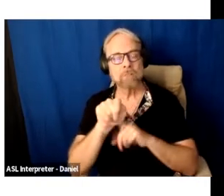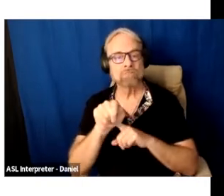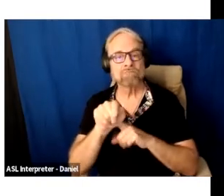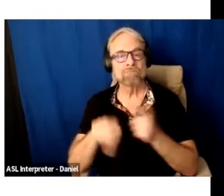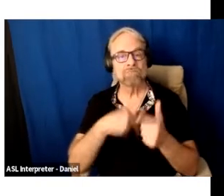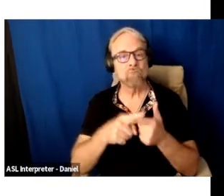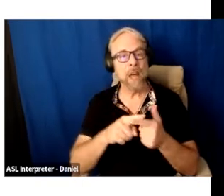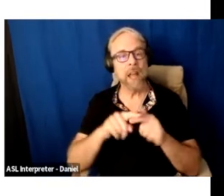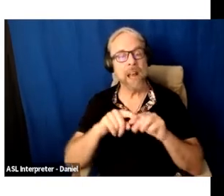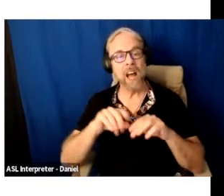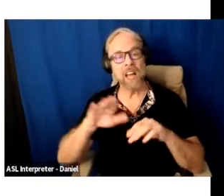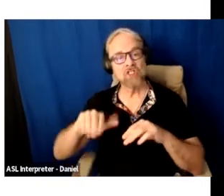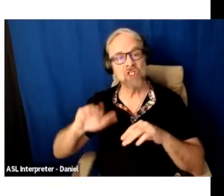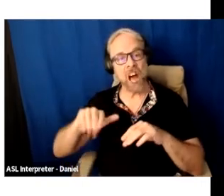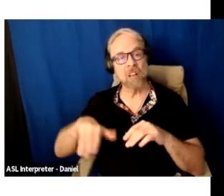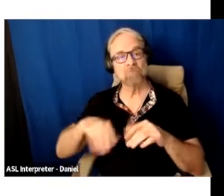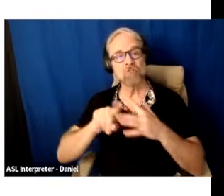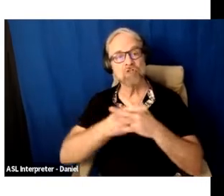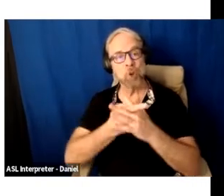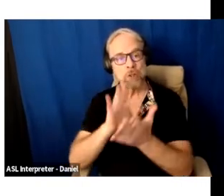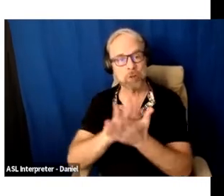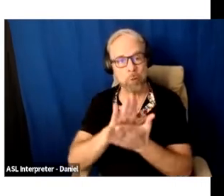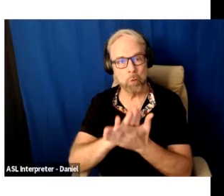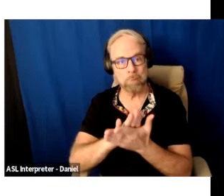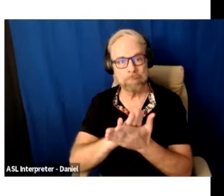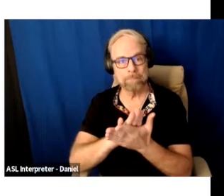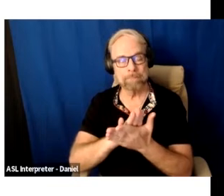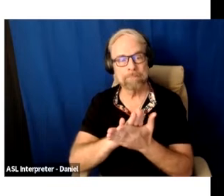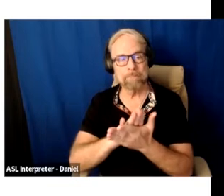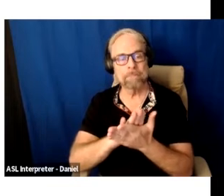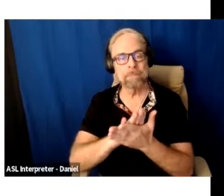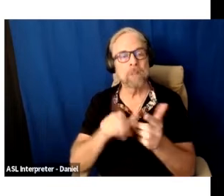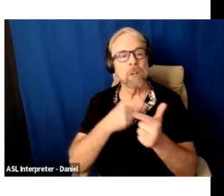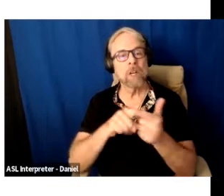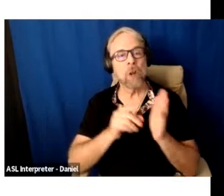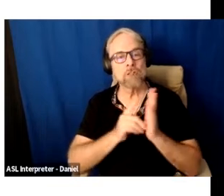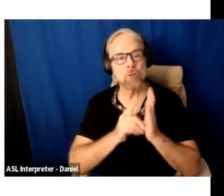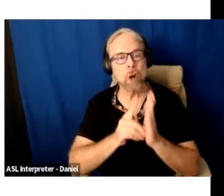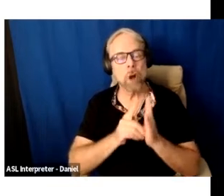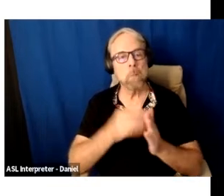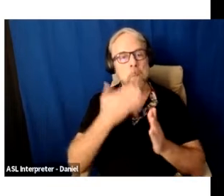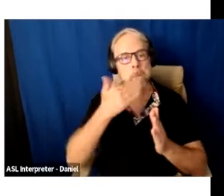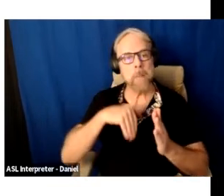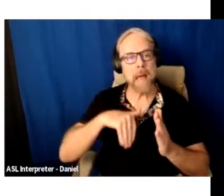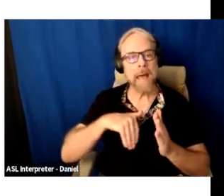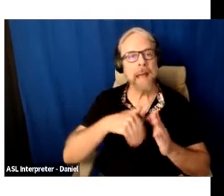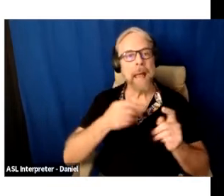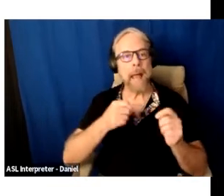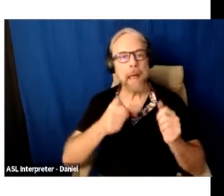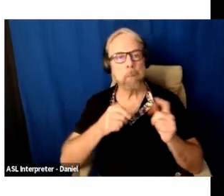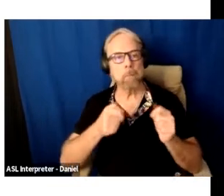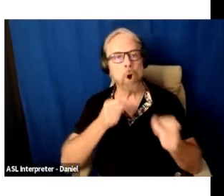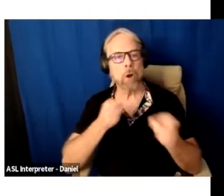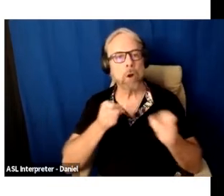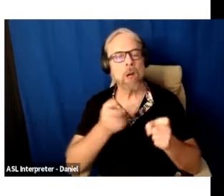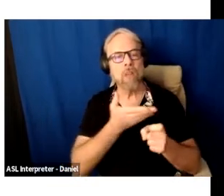at school and demonstrates poor impulse control, there are a couple of things that